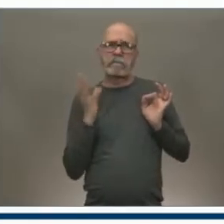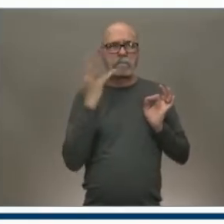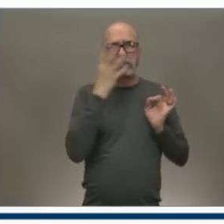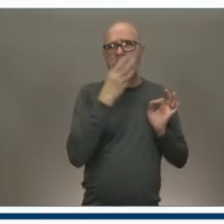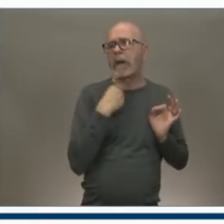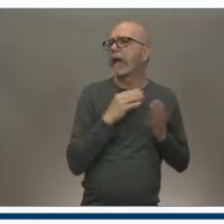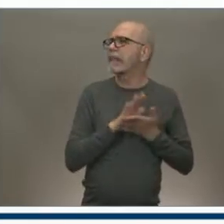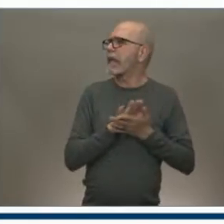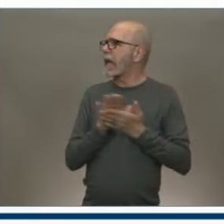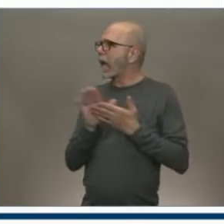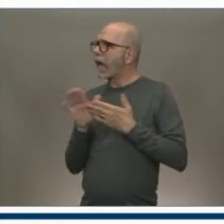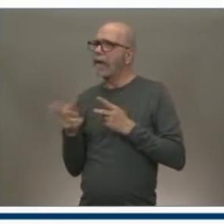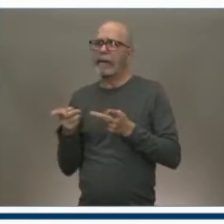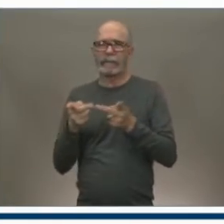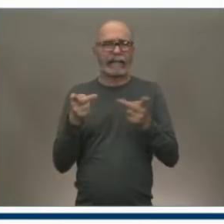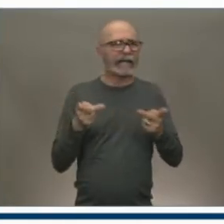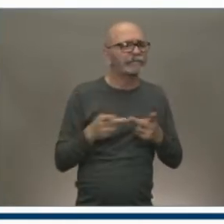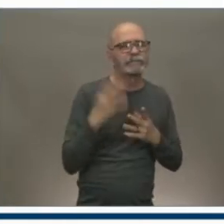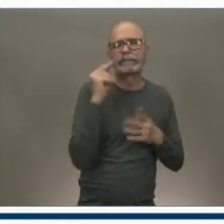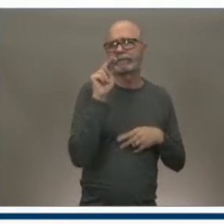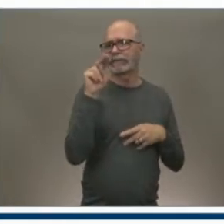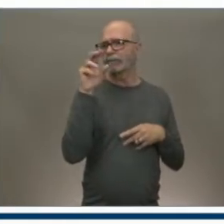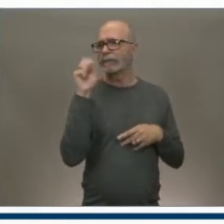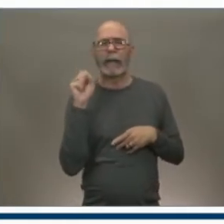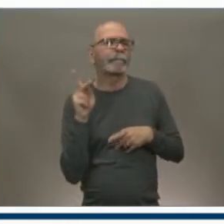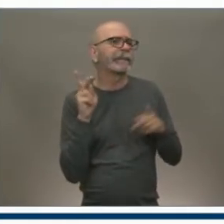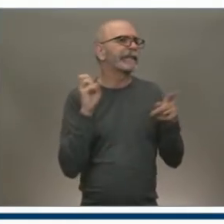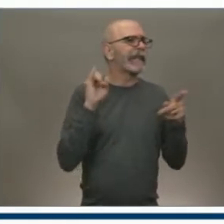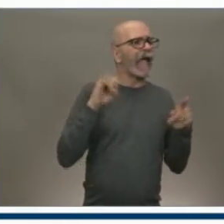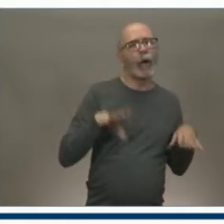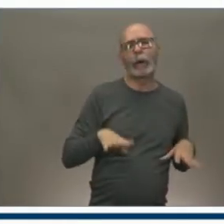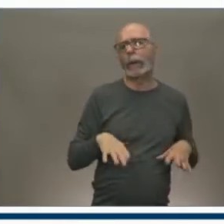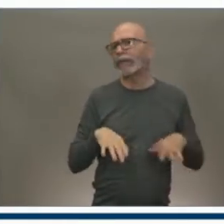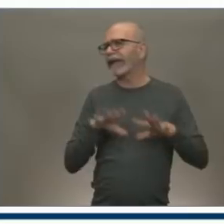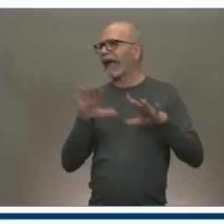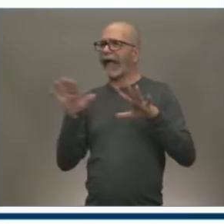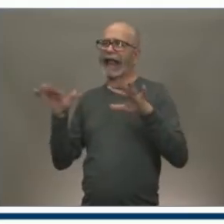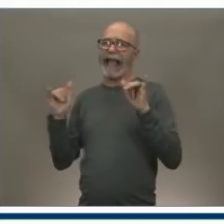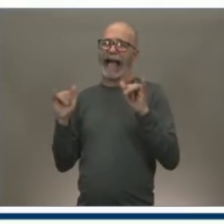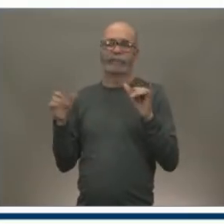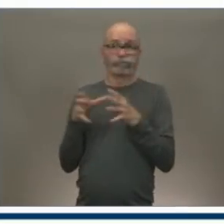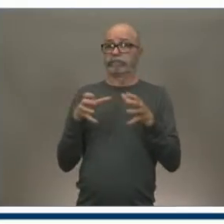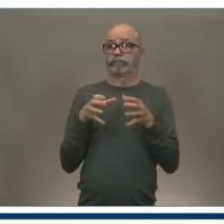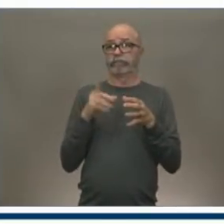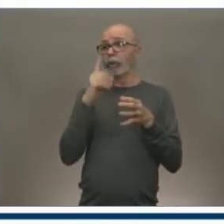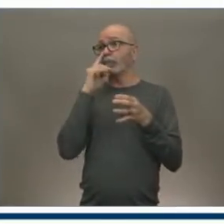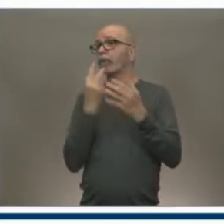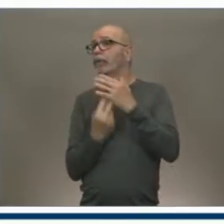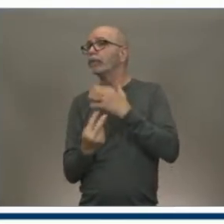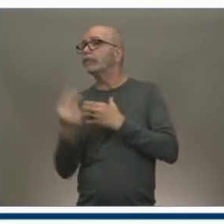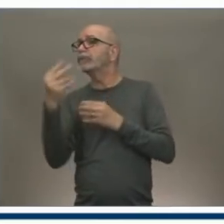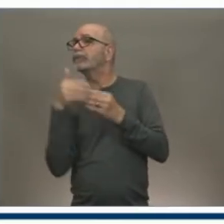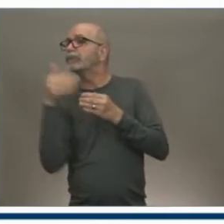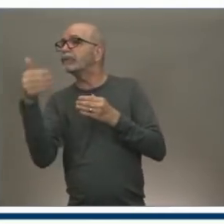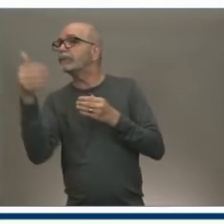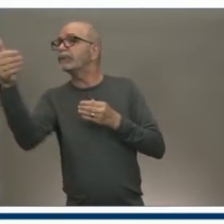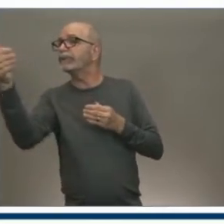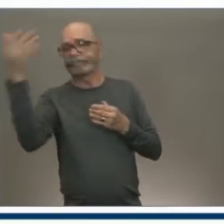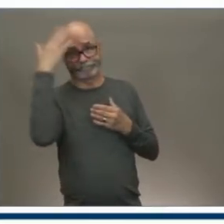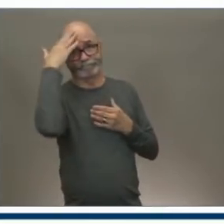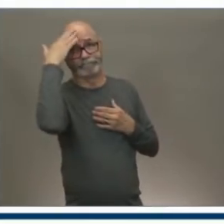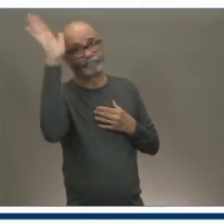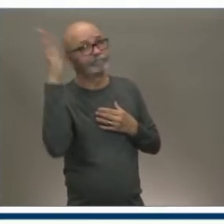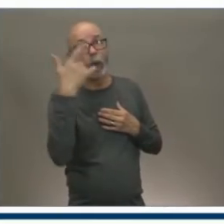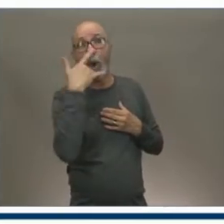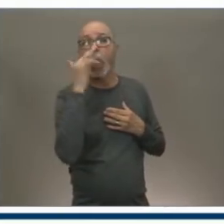won't know whether or not we will be able to reinstate that in time for tourism season until we